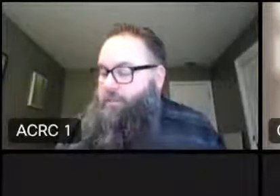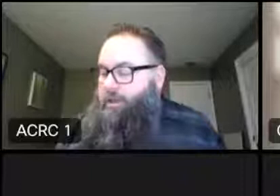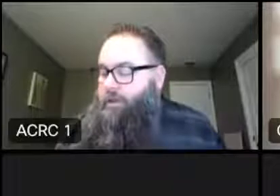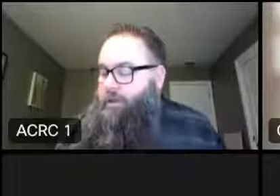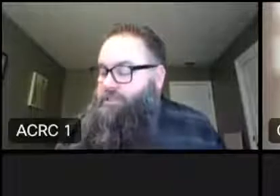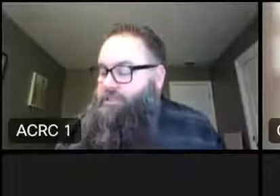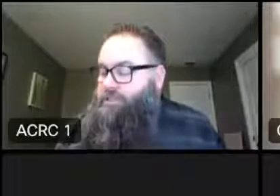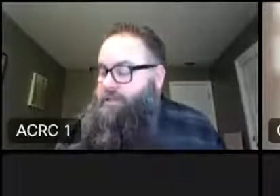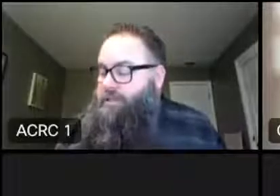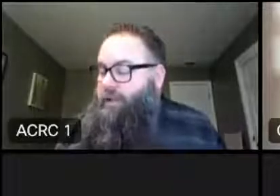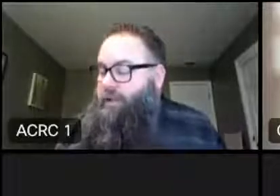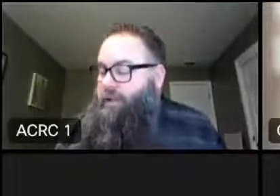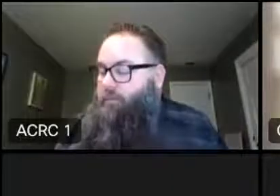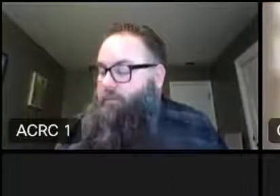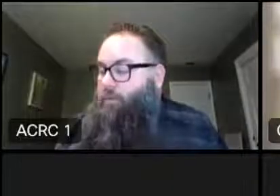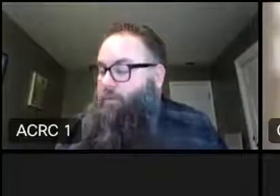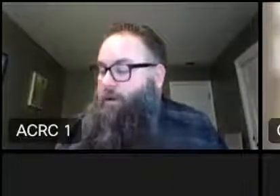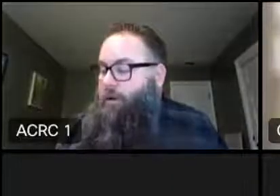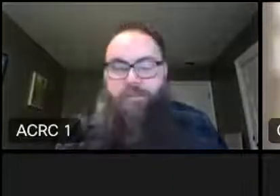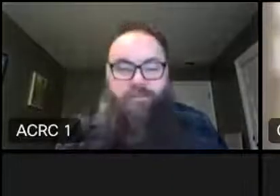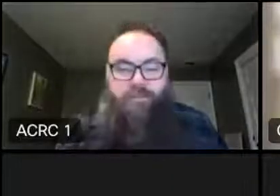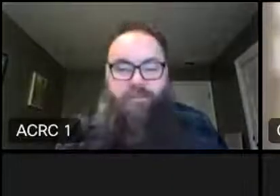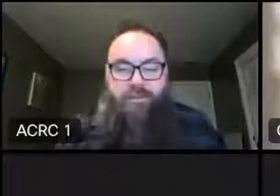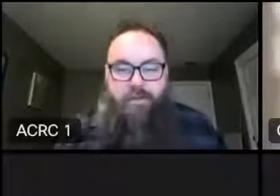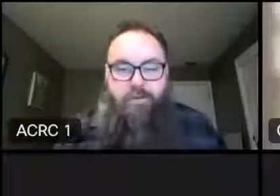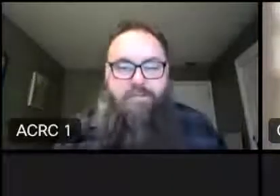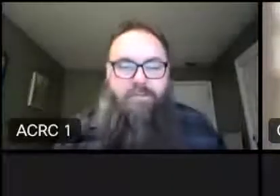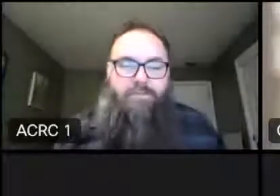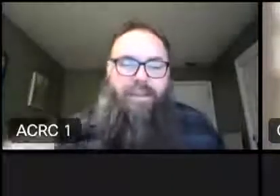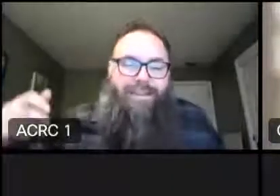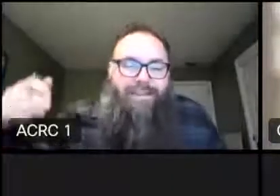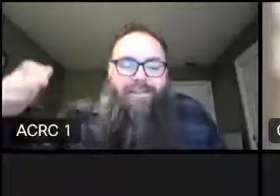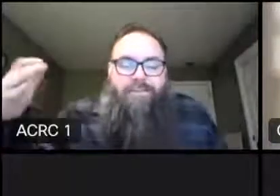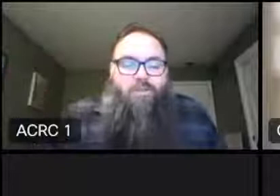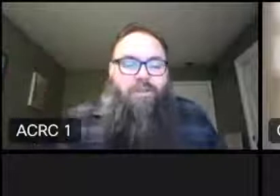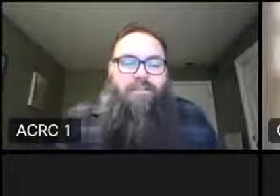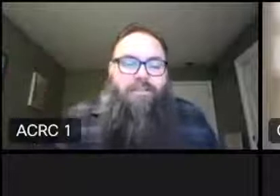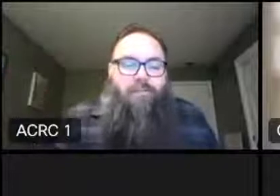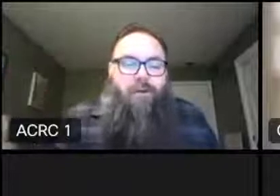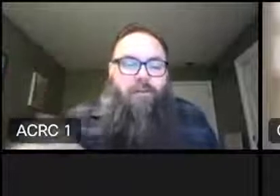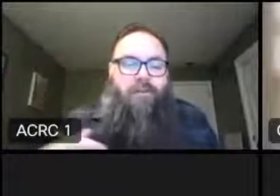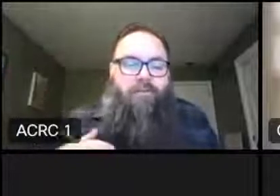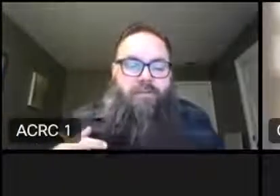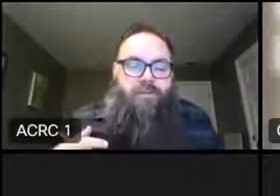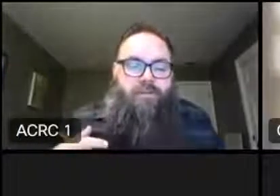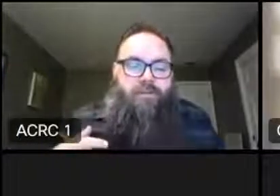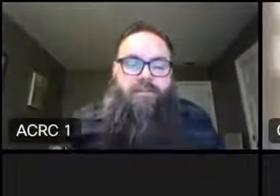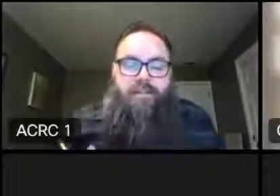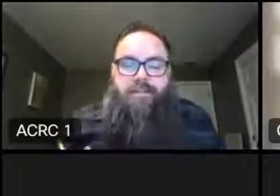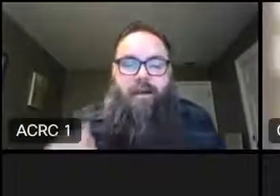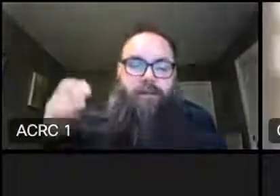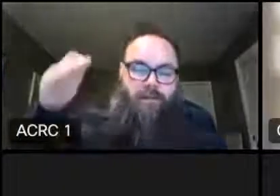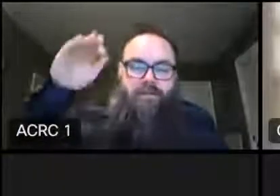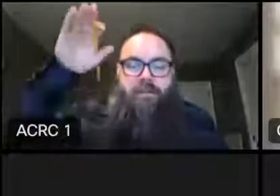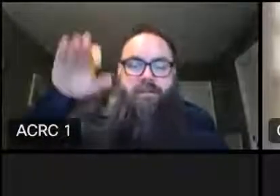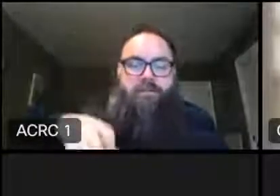3 batches, and we're waiting on number 4 of the different service codes. So the way this works is the Department of Developmental Services sends